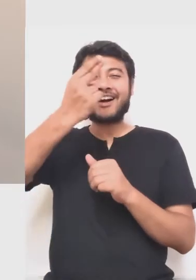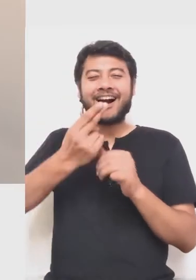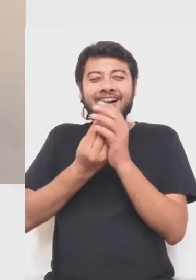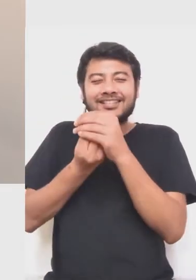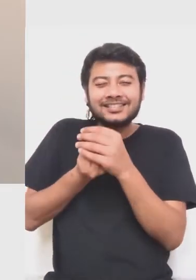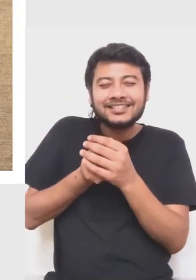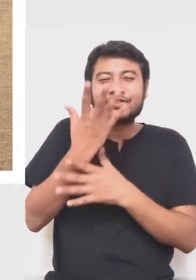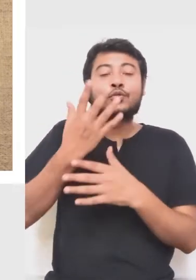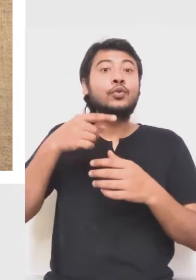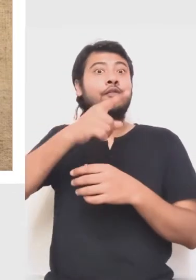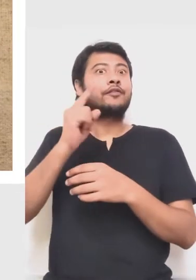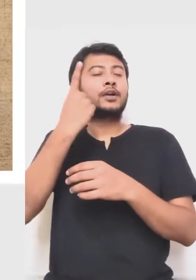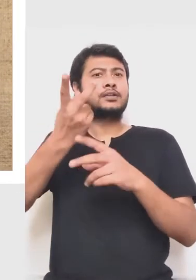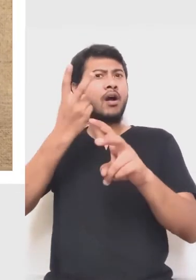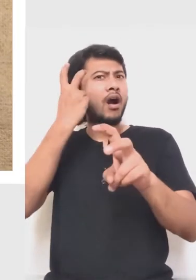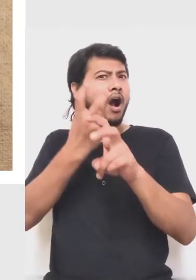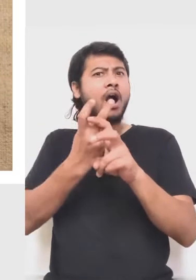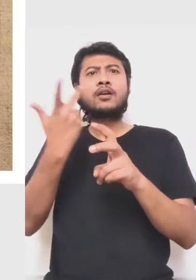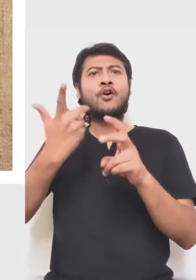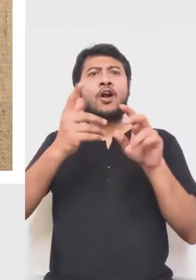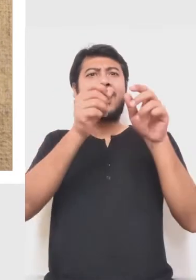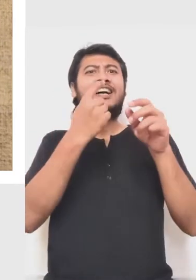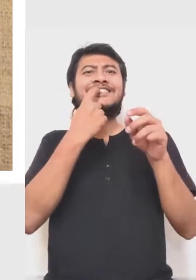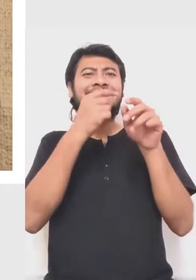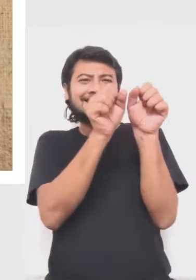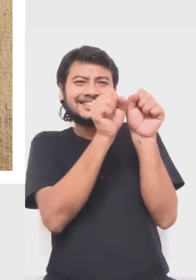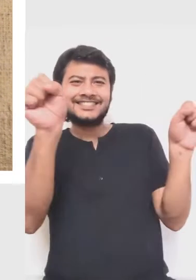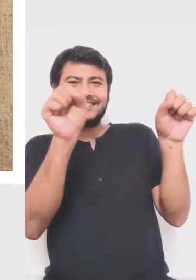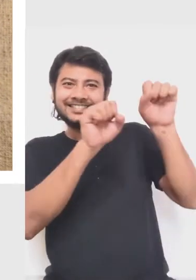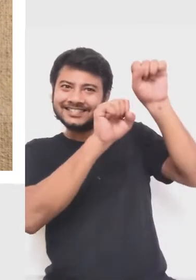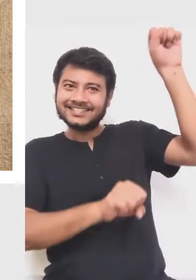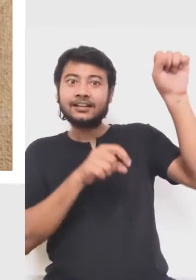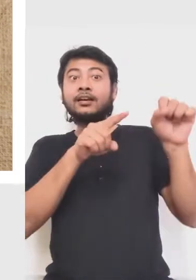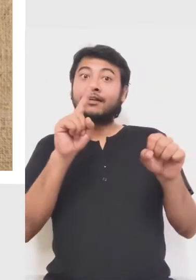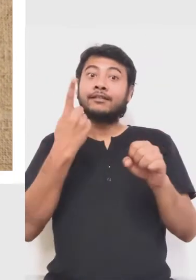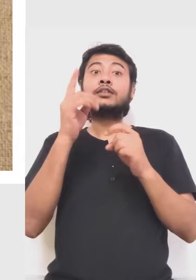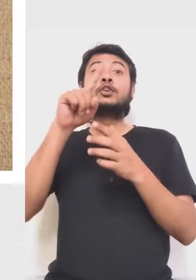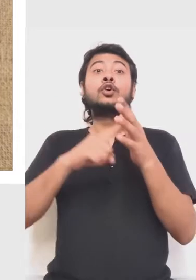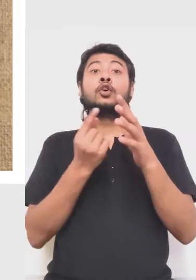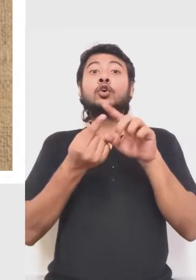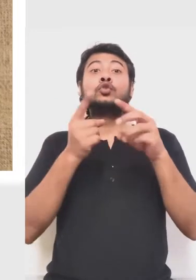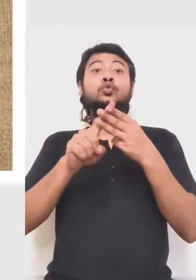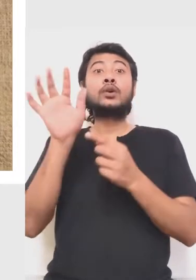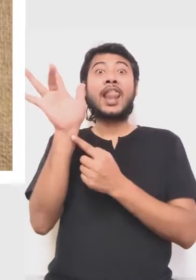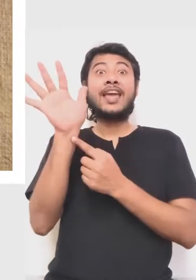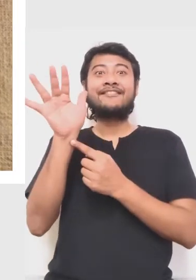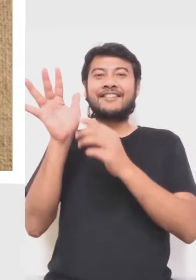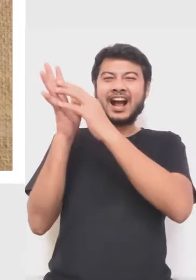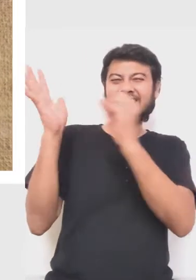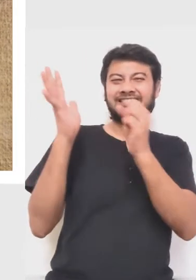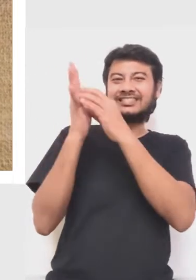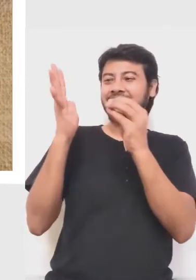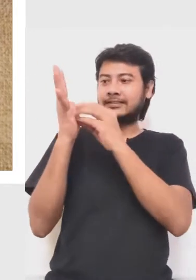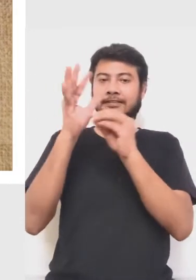laborious process of pasting thick jute on canvas, over which he pasted gateway paper. He then